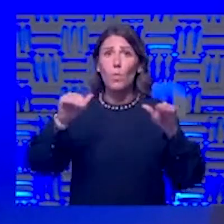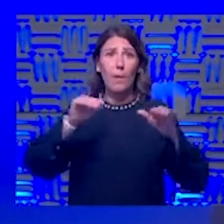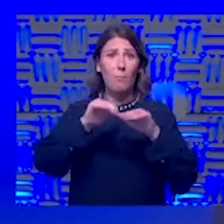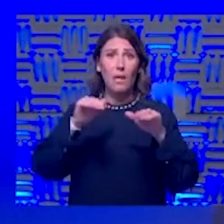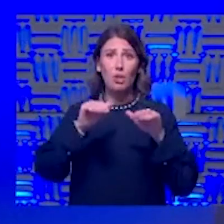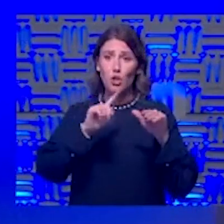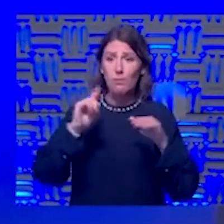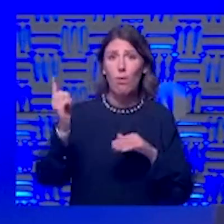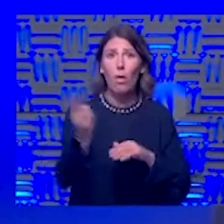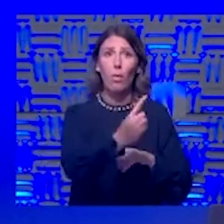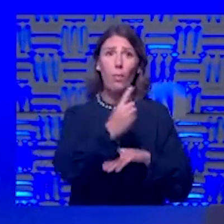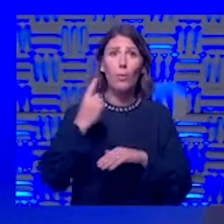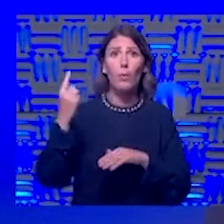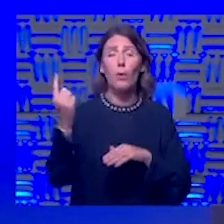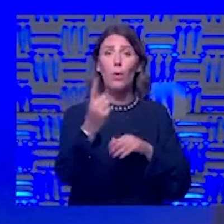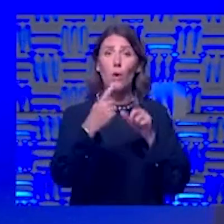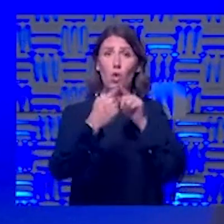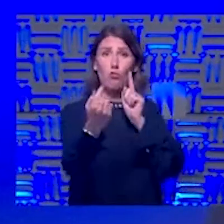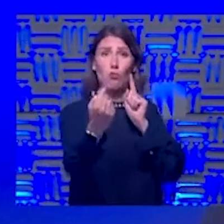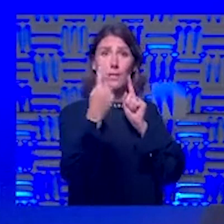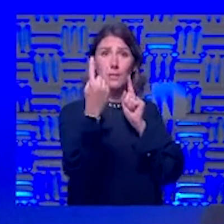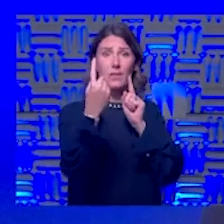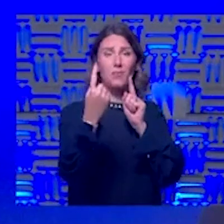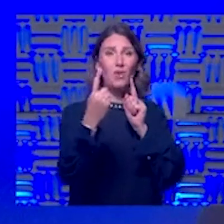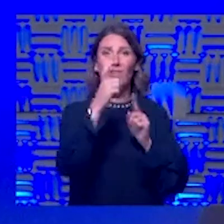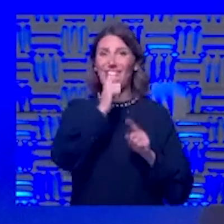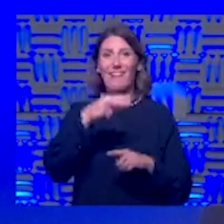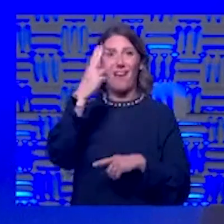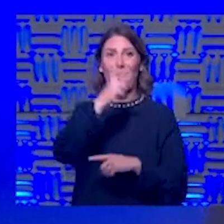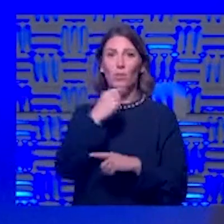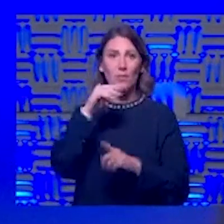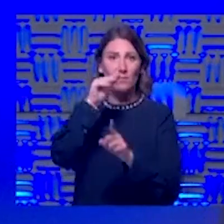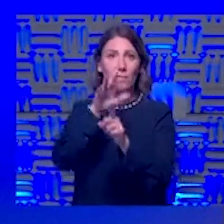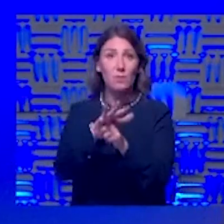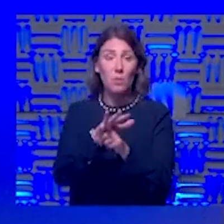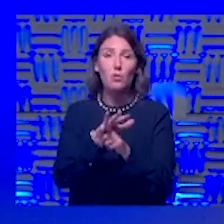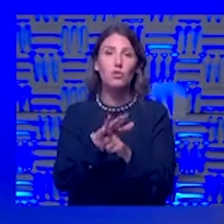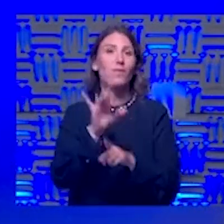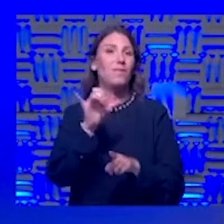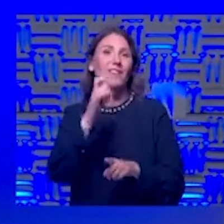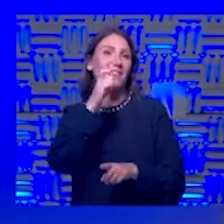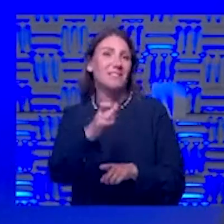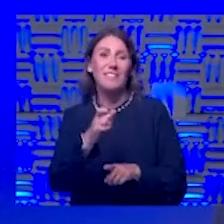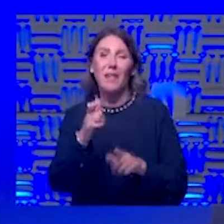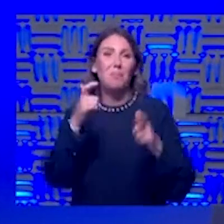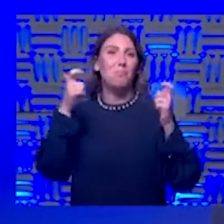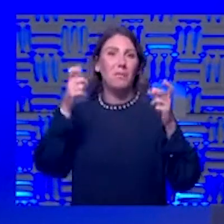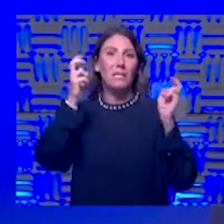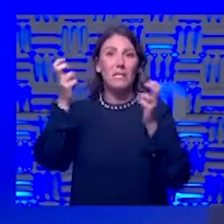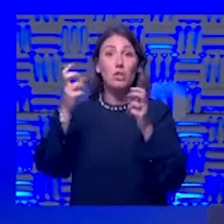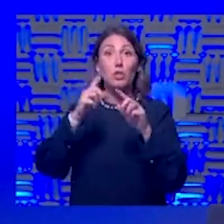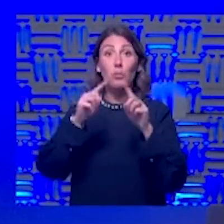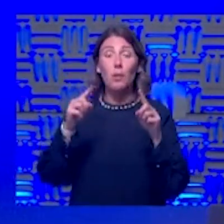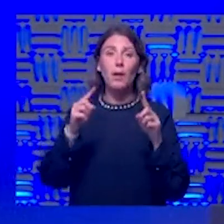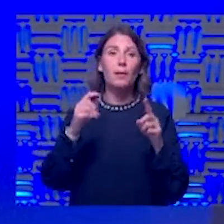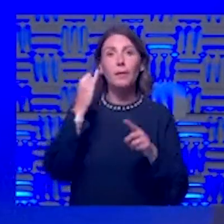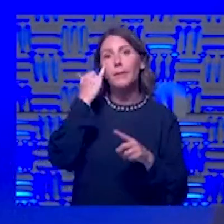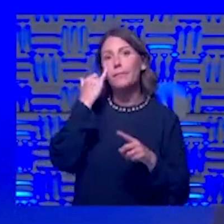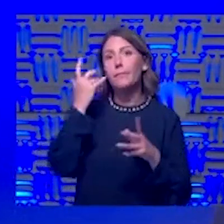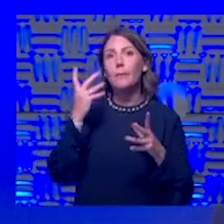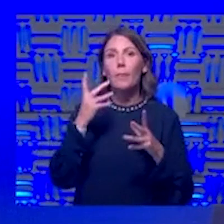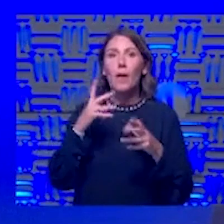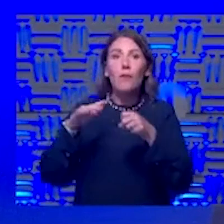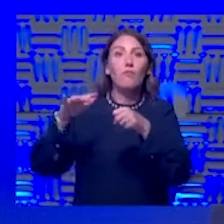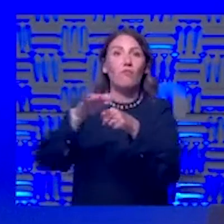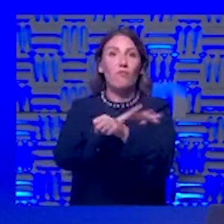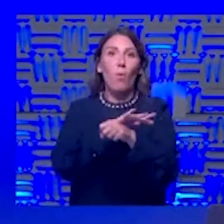swimming across from somebody, you're probably not going to be at high risk of exposure. That's not going to be the major thing. But if you are in an otherwise